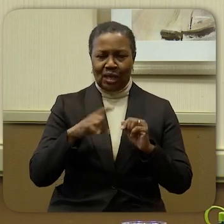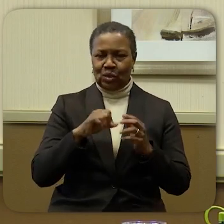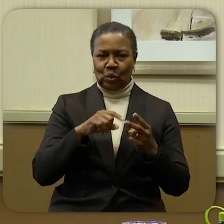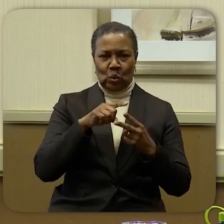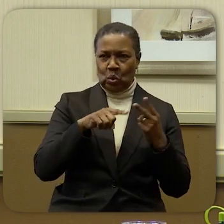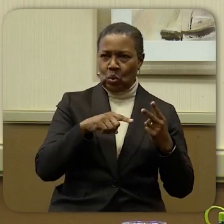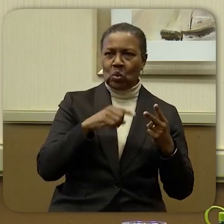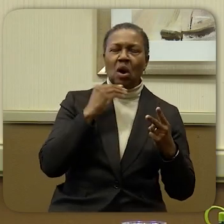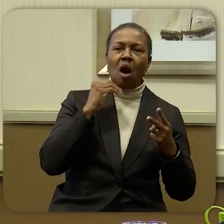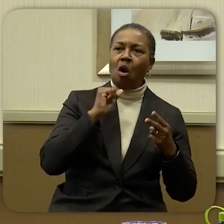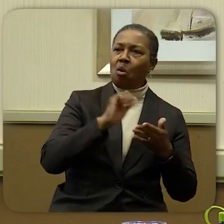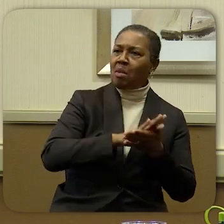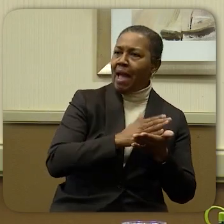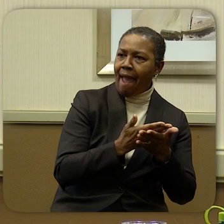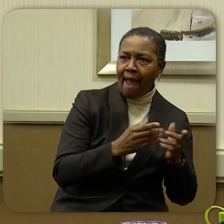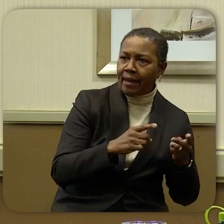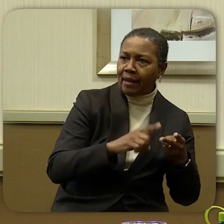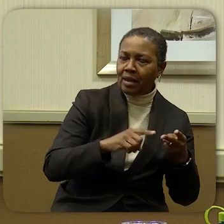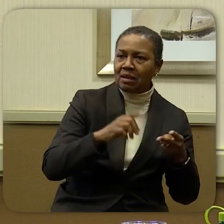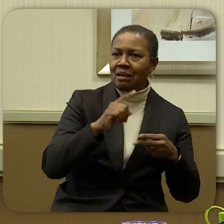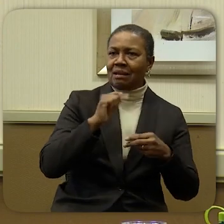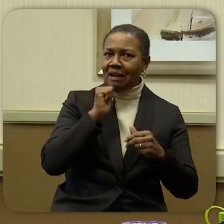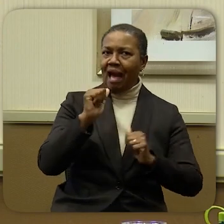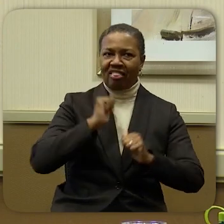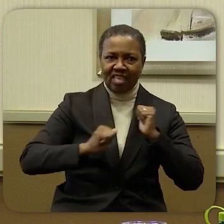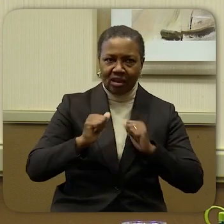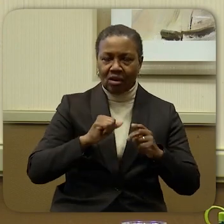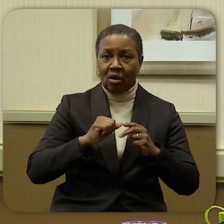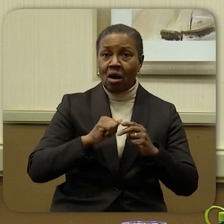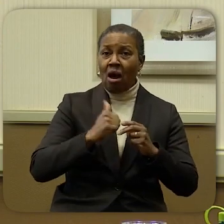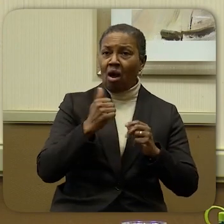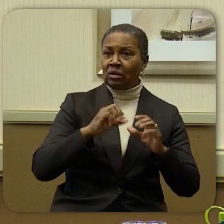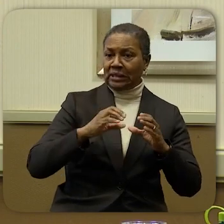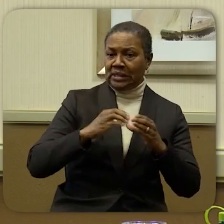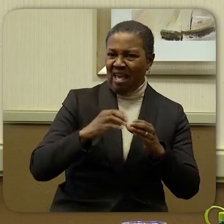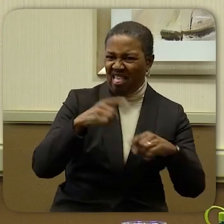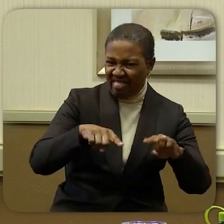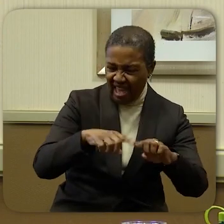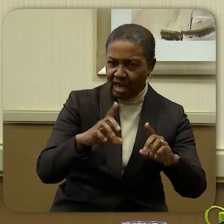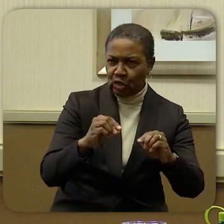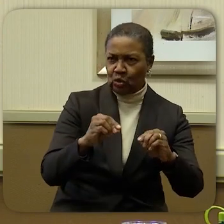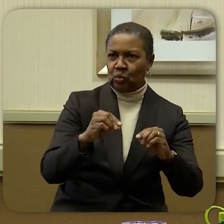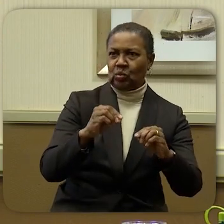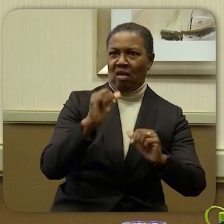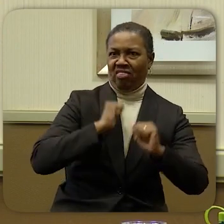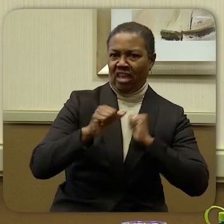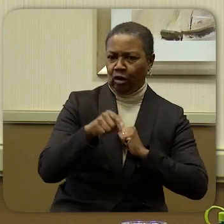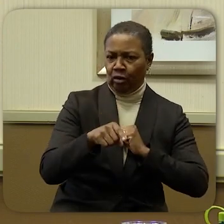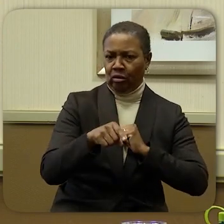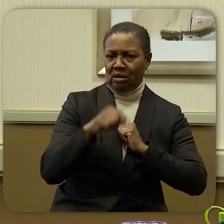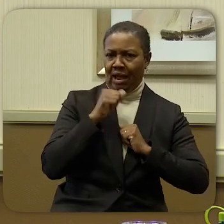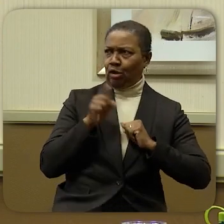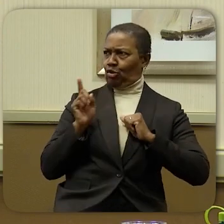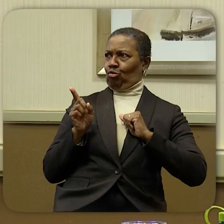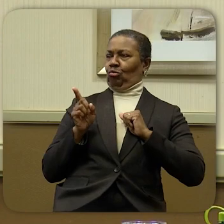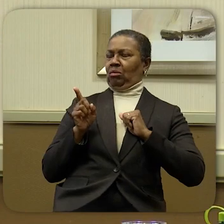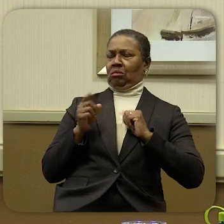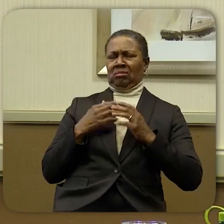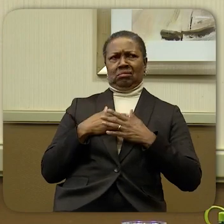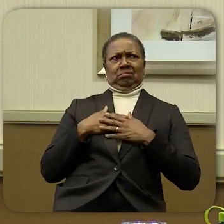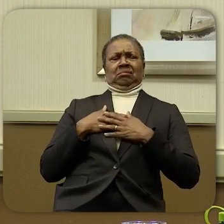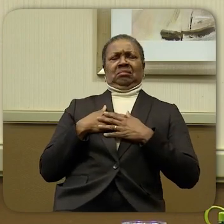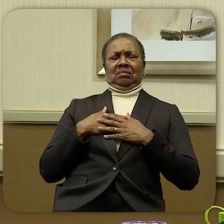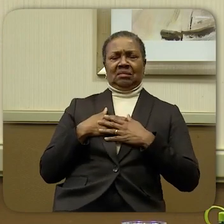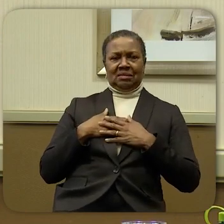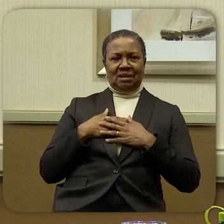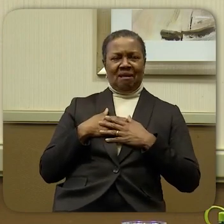theater, because only these people do theater, and it's like okay, well, and I